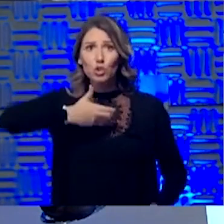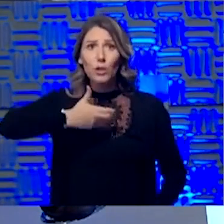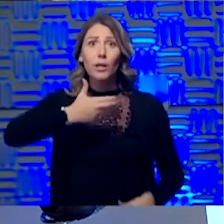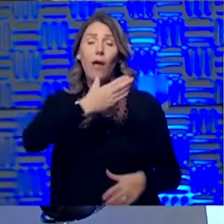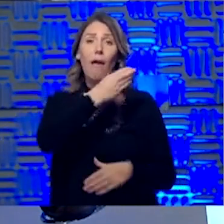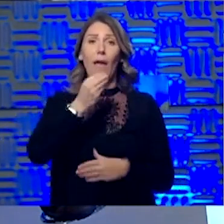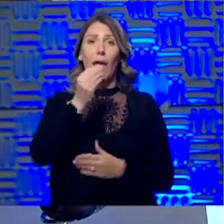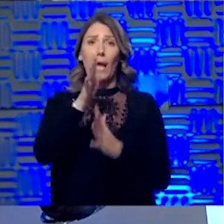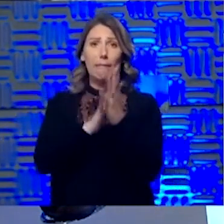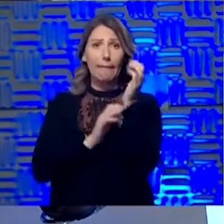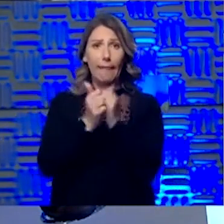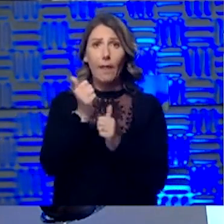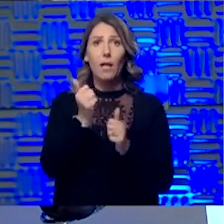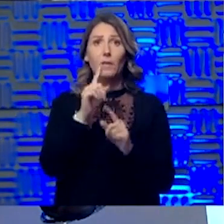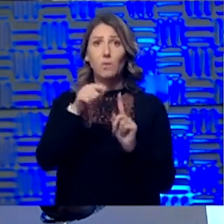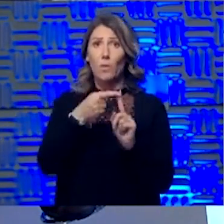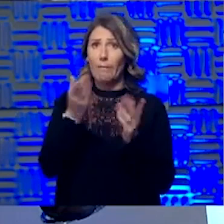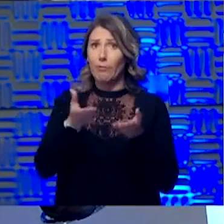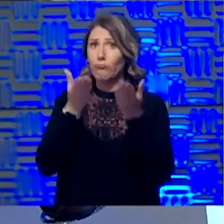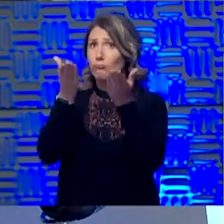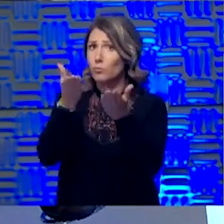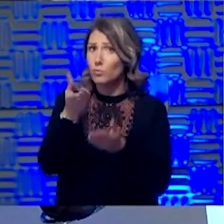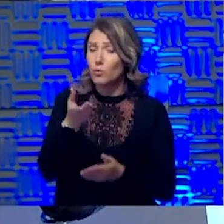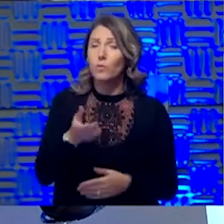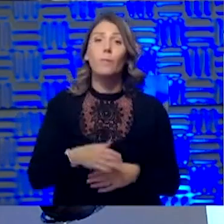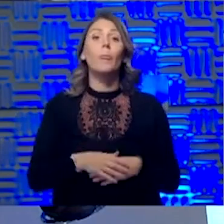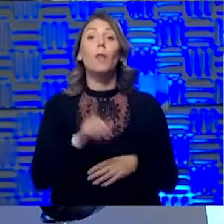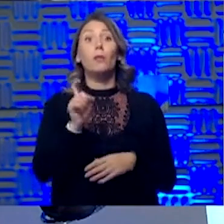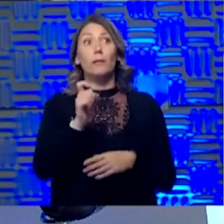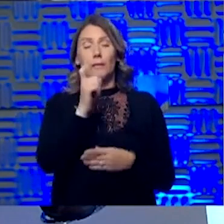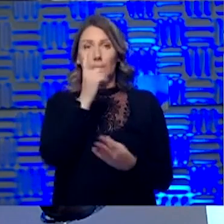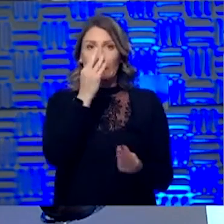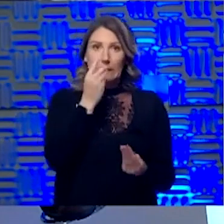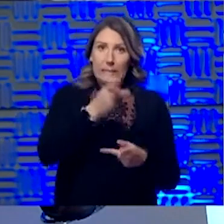serving you. And you got to really be thoughtful about how you do that and how you